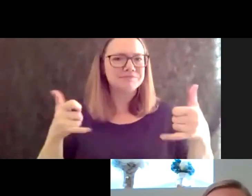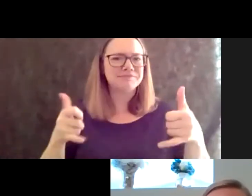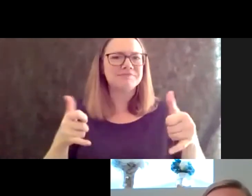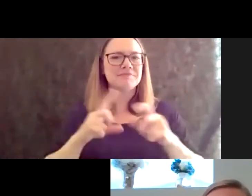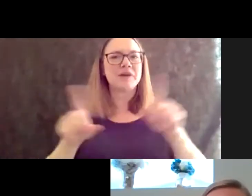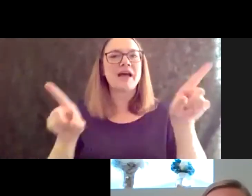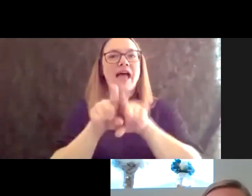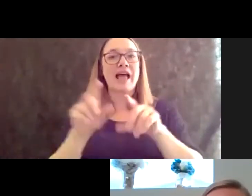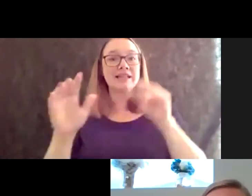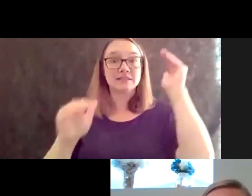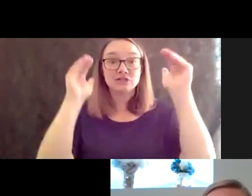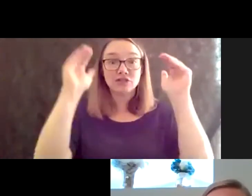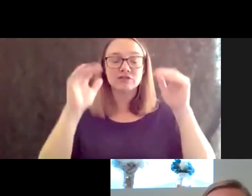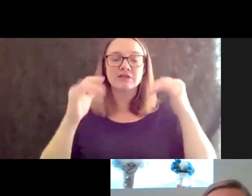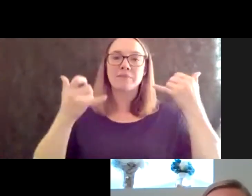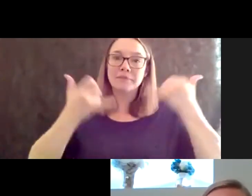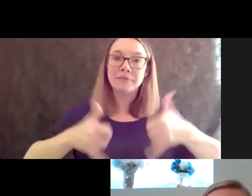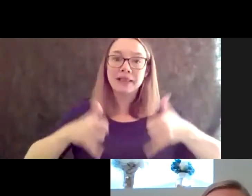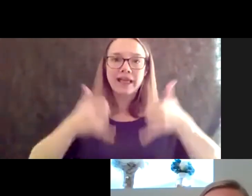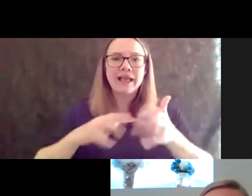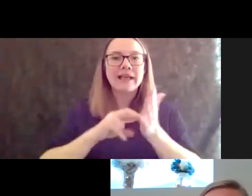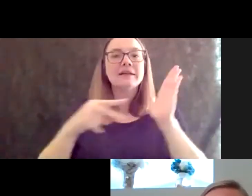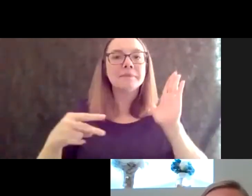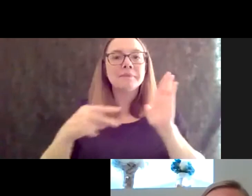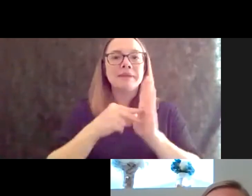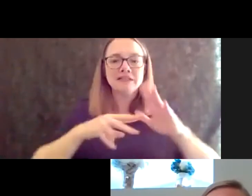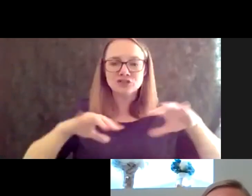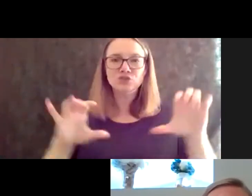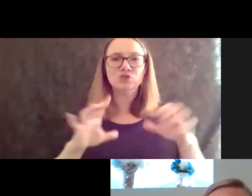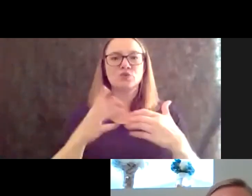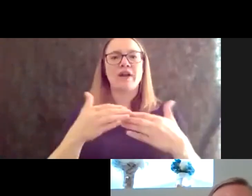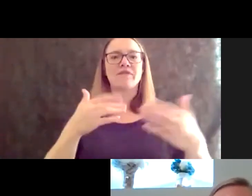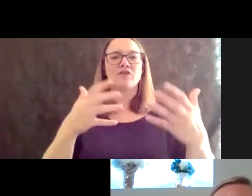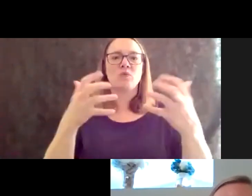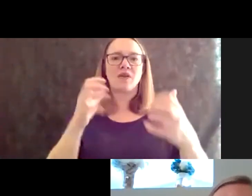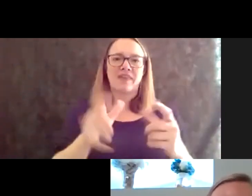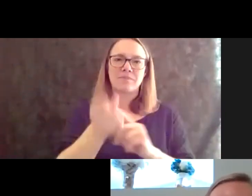adults, play is doing what you want to do in that moment.